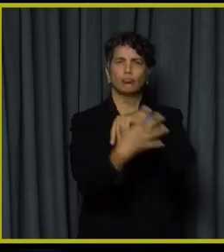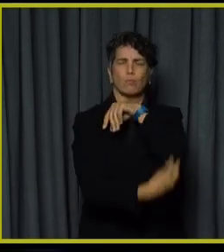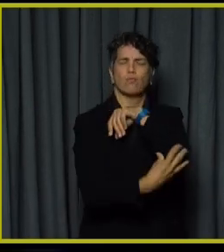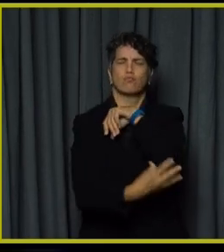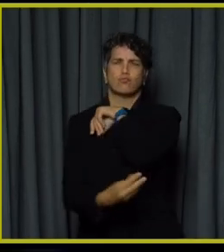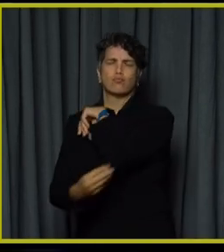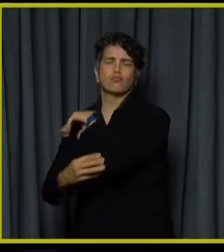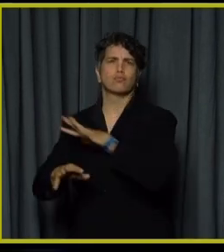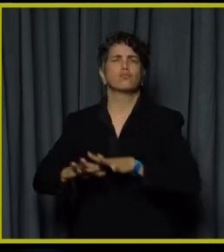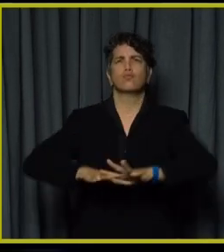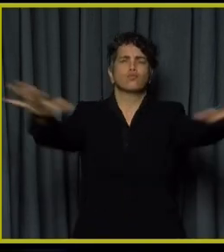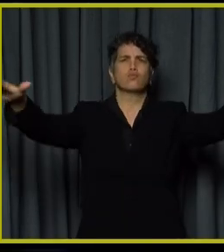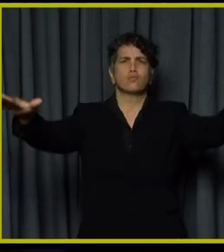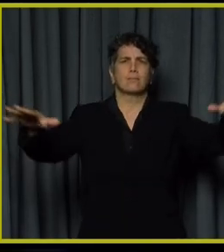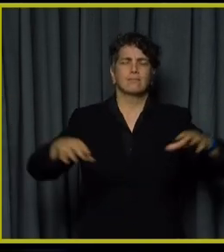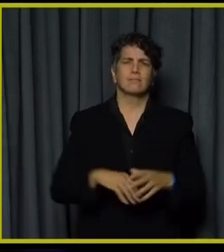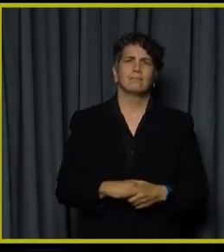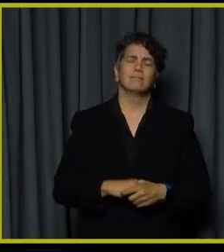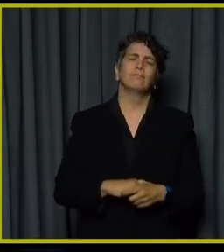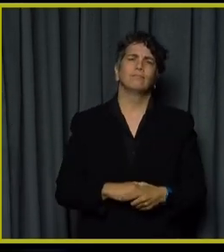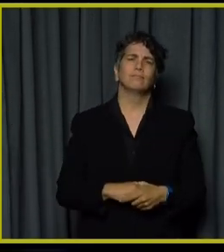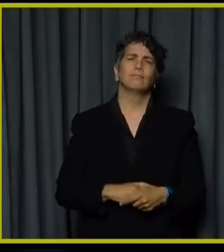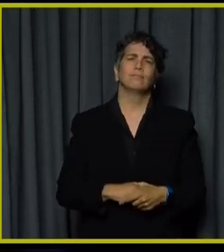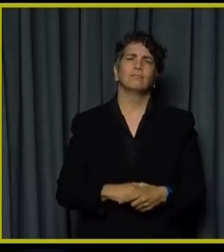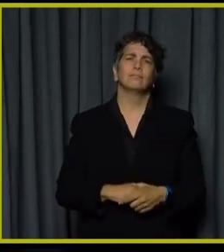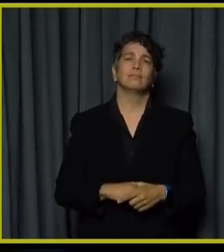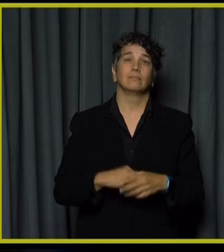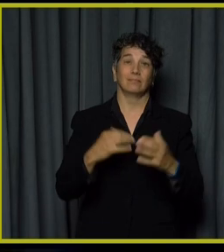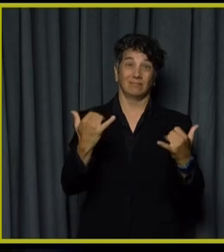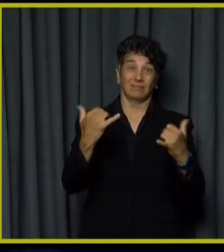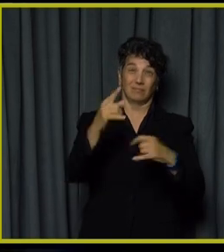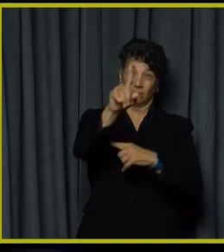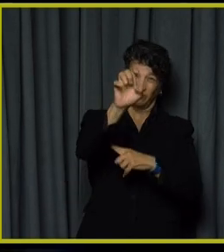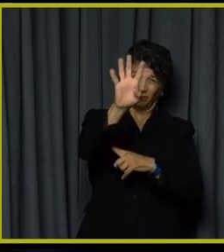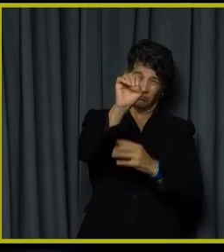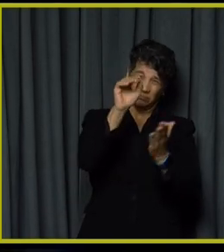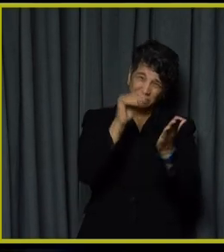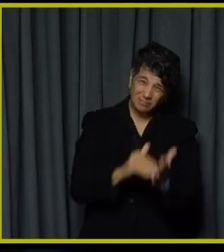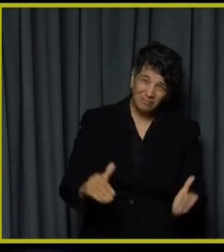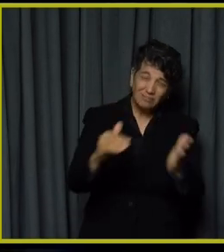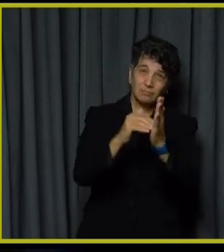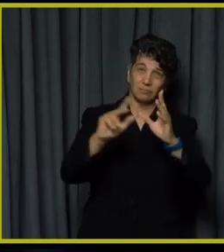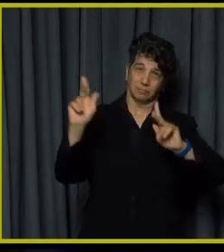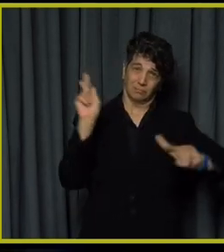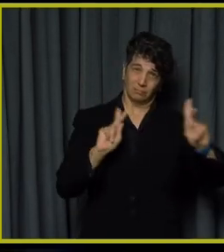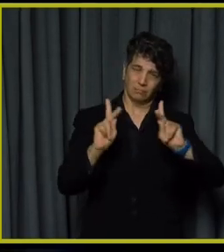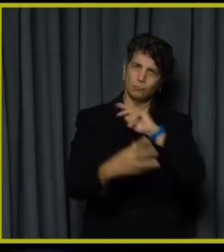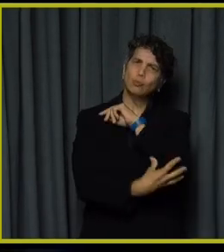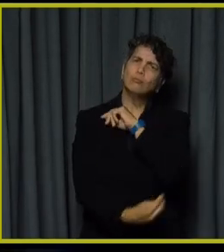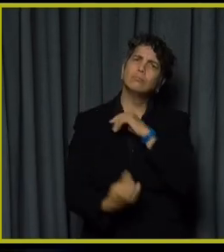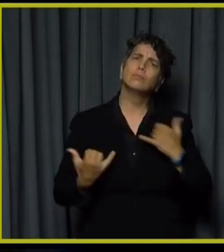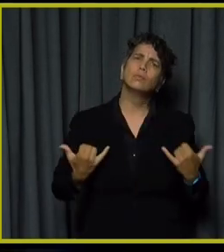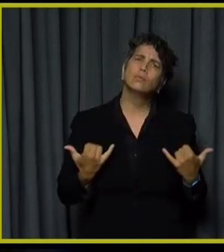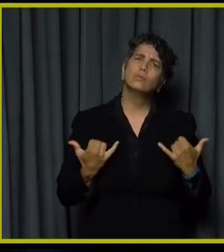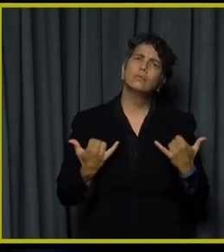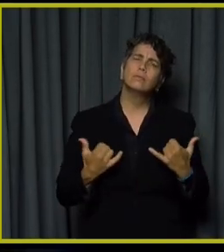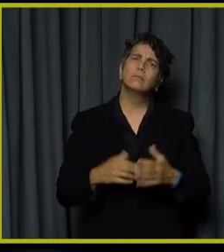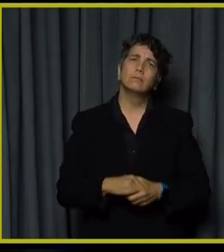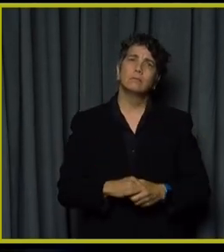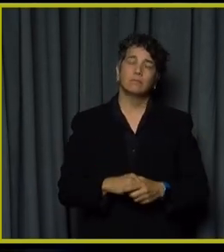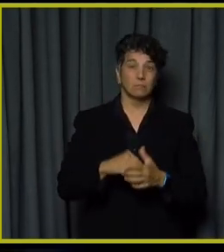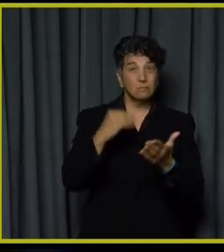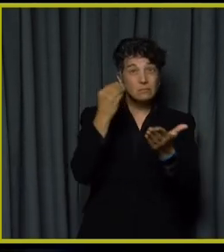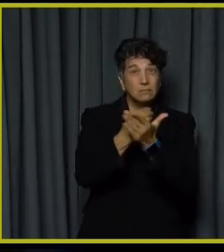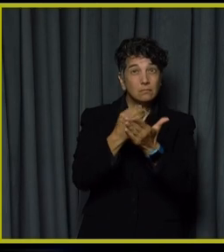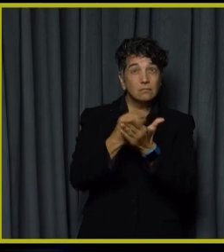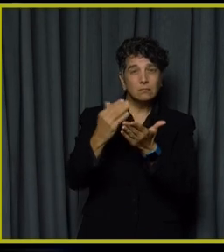country, where today nearly 140 million Americans are poor or low income. These impacts have